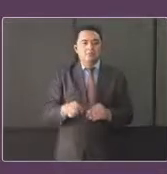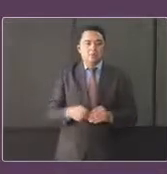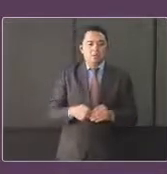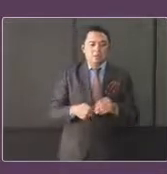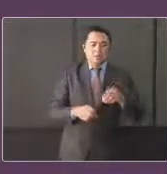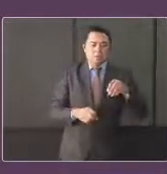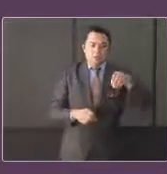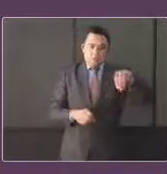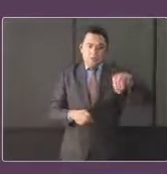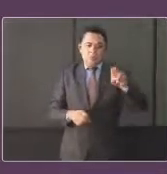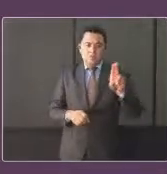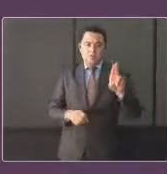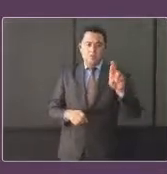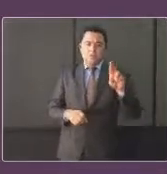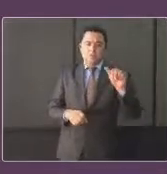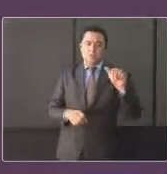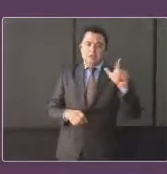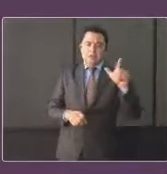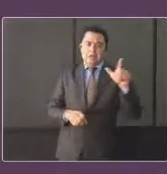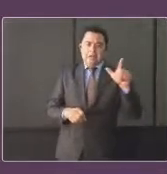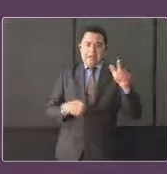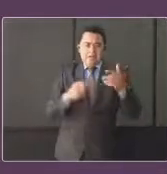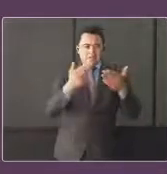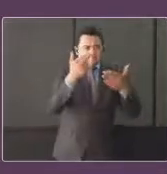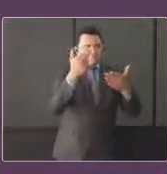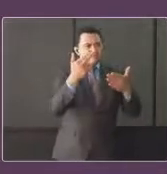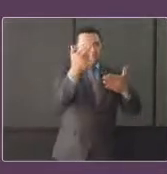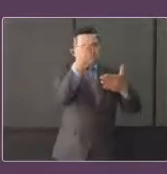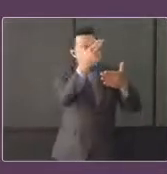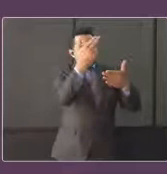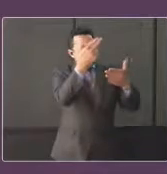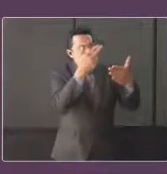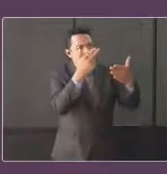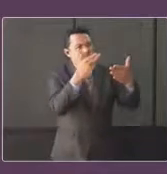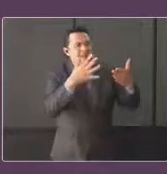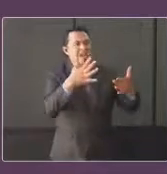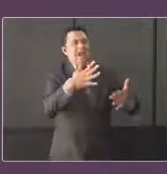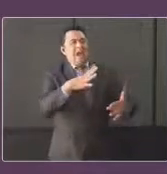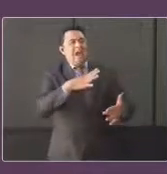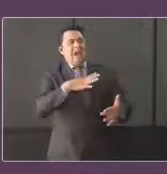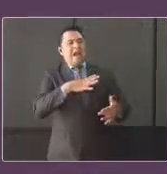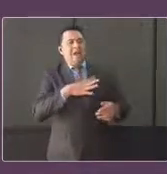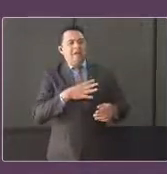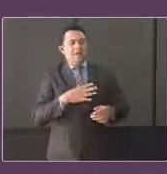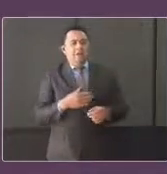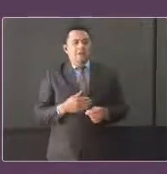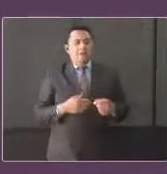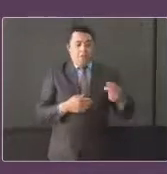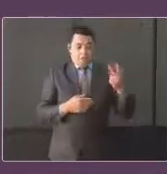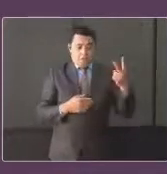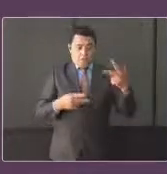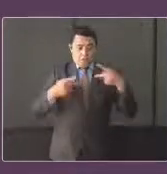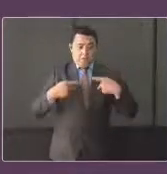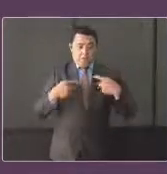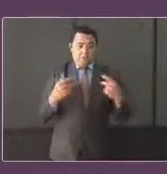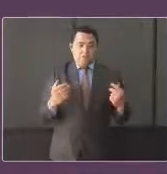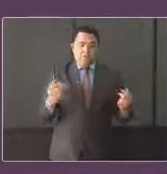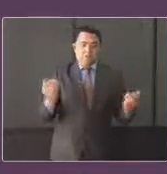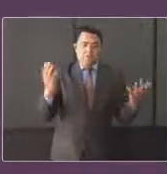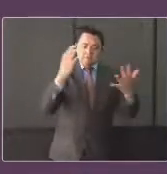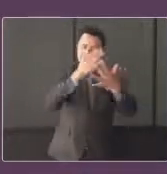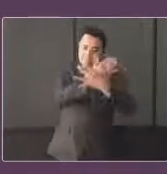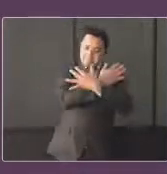For example, a wall may recreate a hut between two people with two different flags, the flag